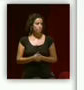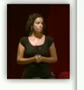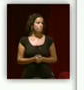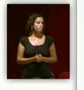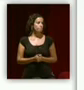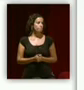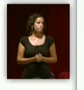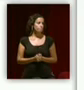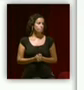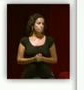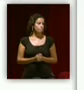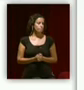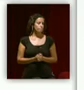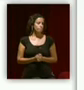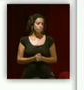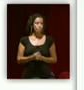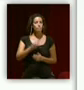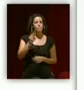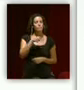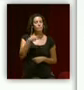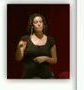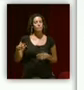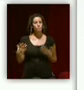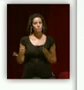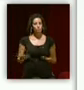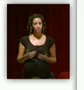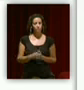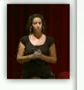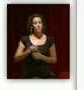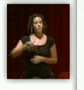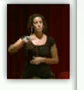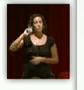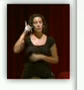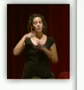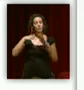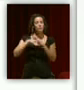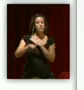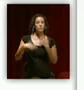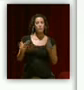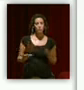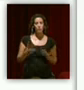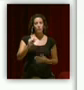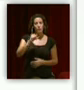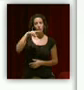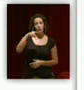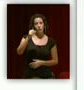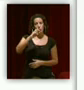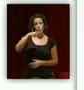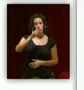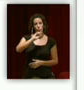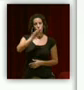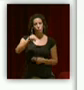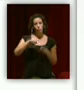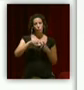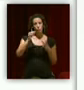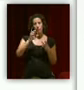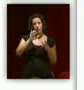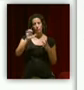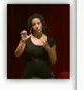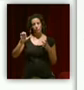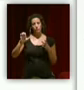a quantitative outcome. The most accessible were